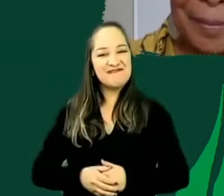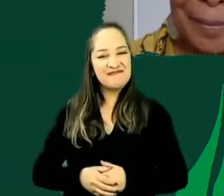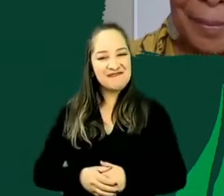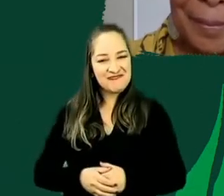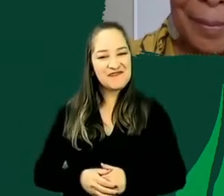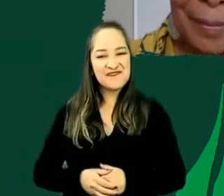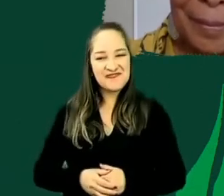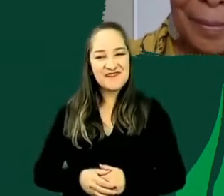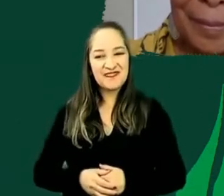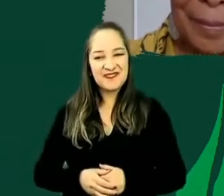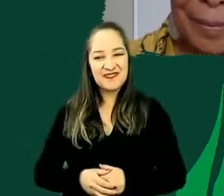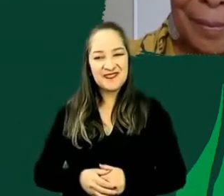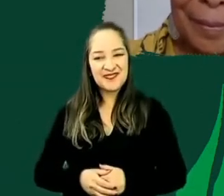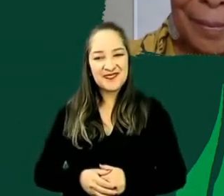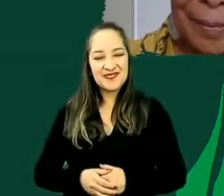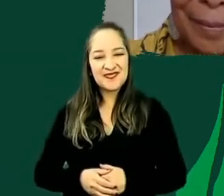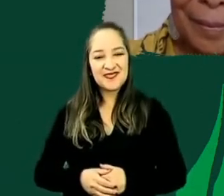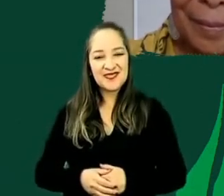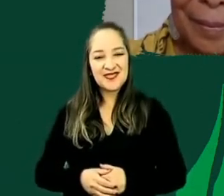They